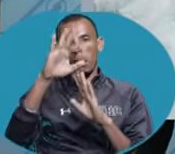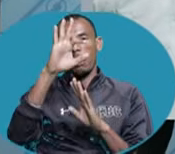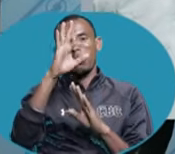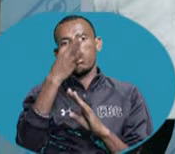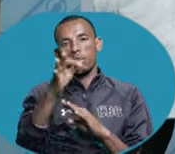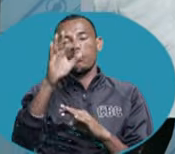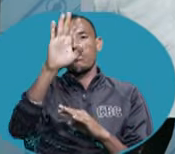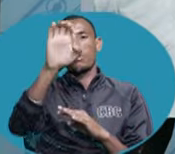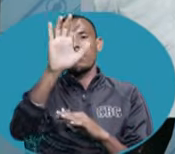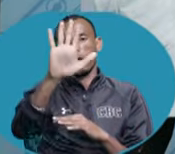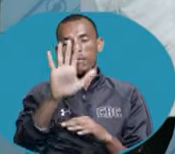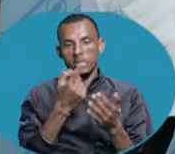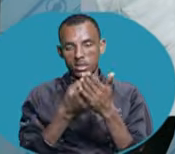Holocaust.